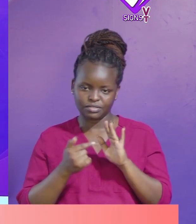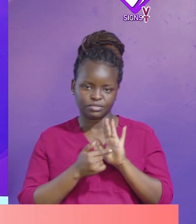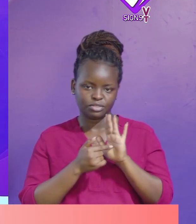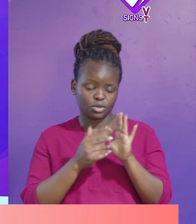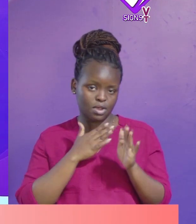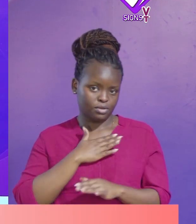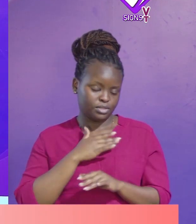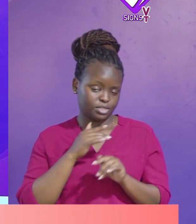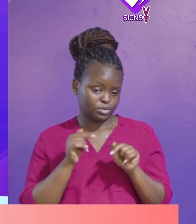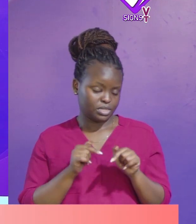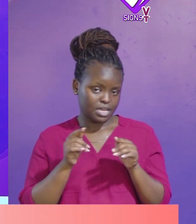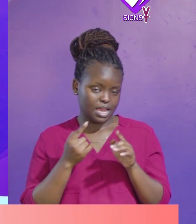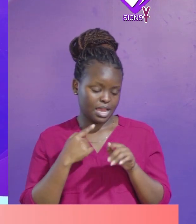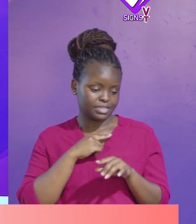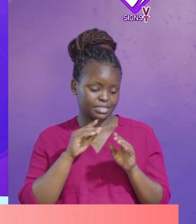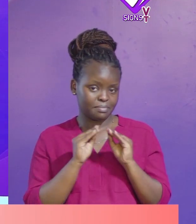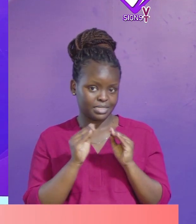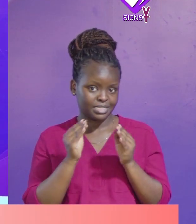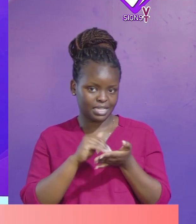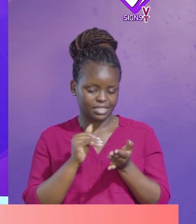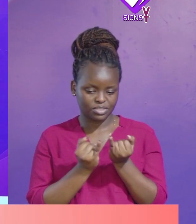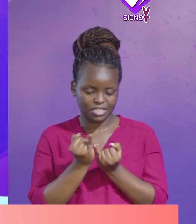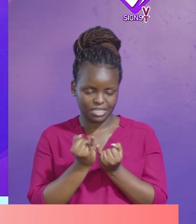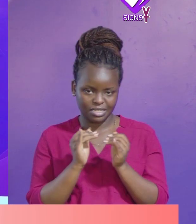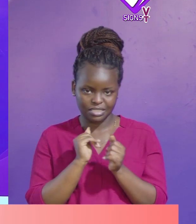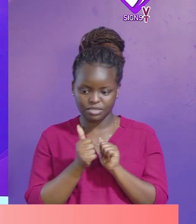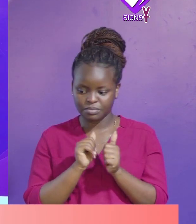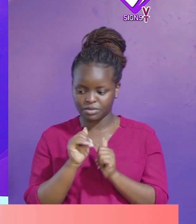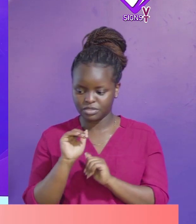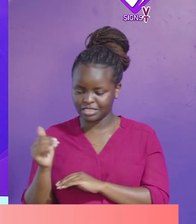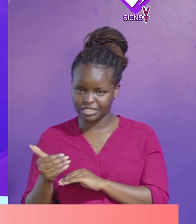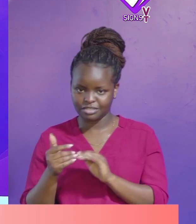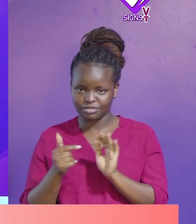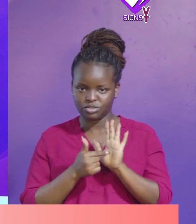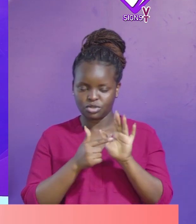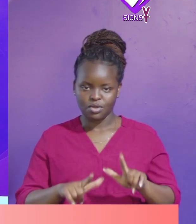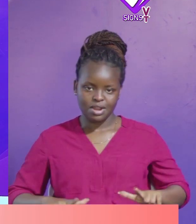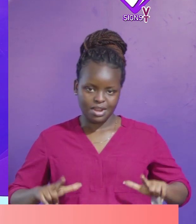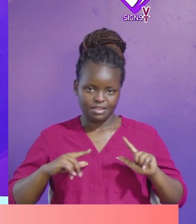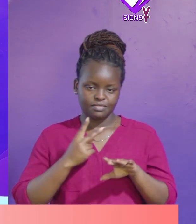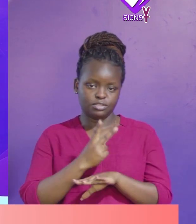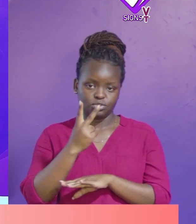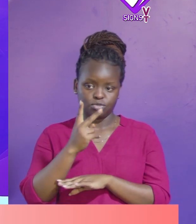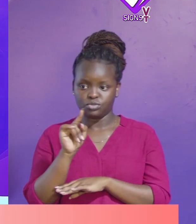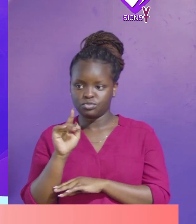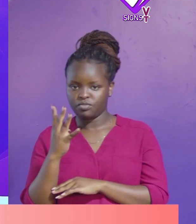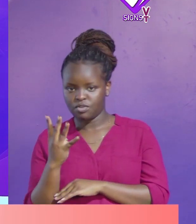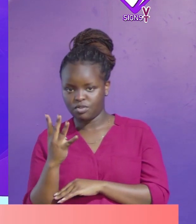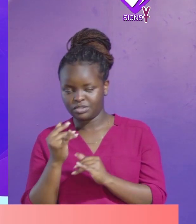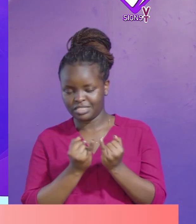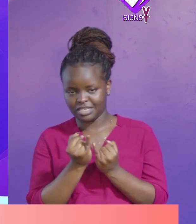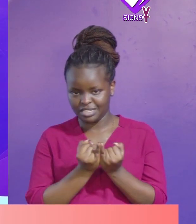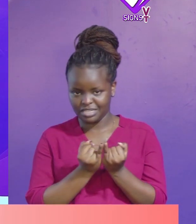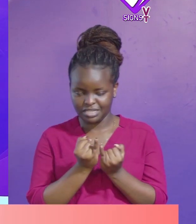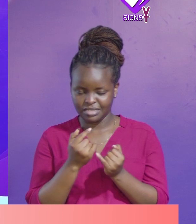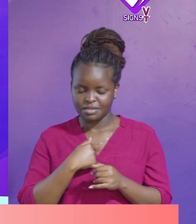today. We will meet again on Saturday on the Sports City Show live, that is 2 p.m. to 4 p.m. on Saturday.